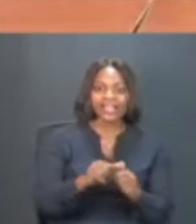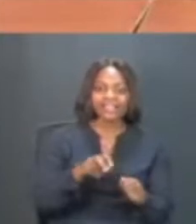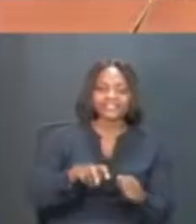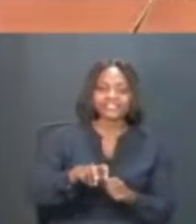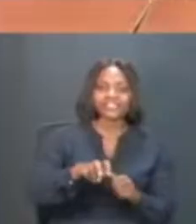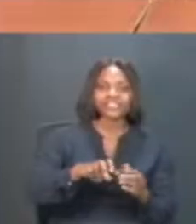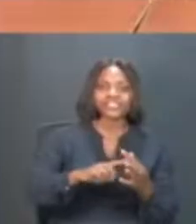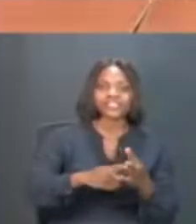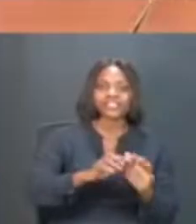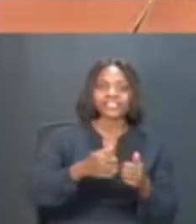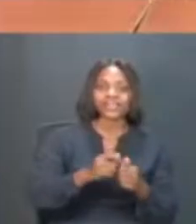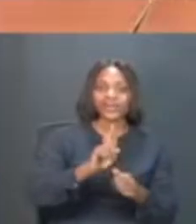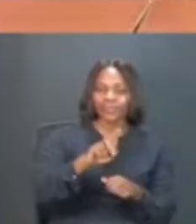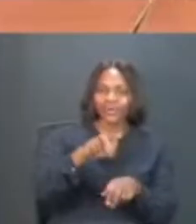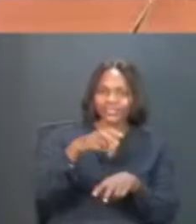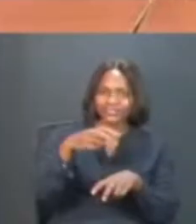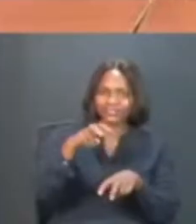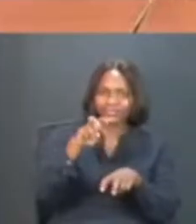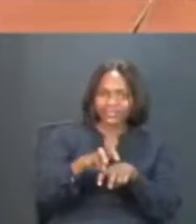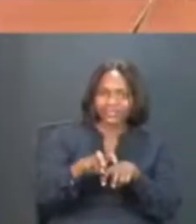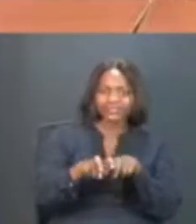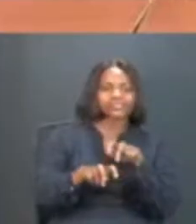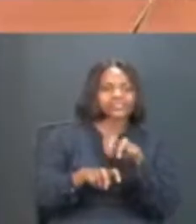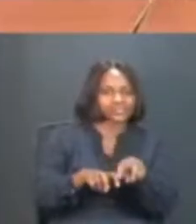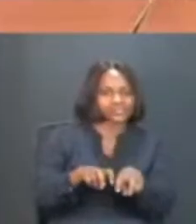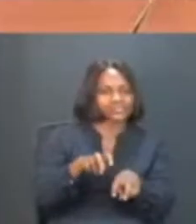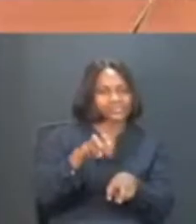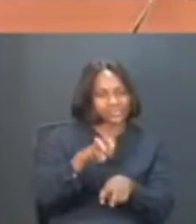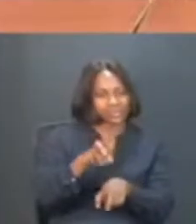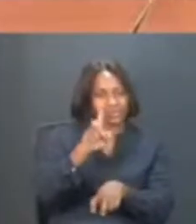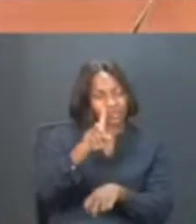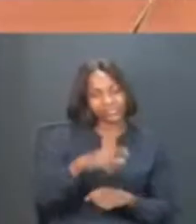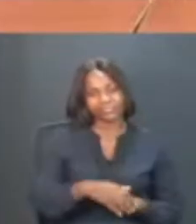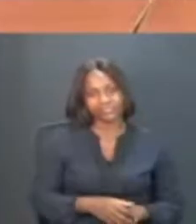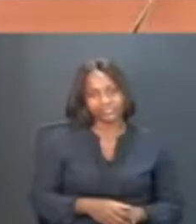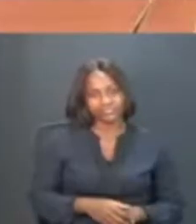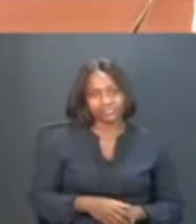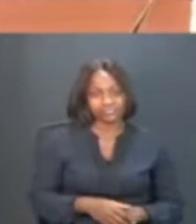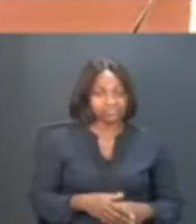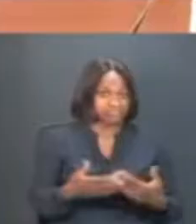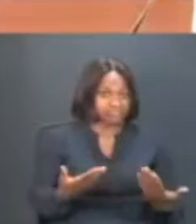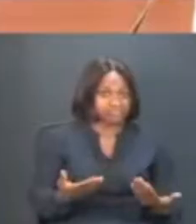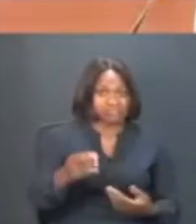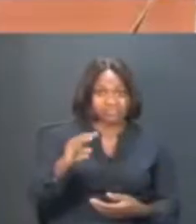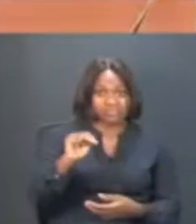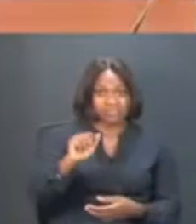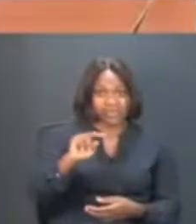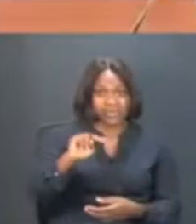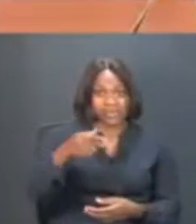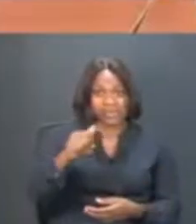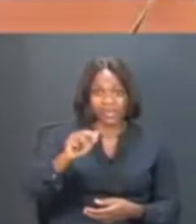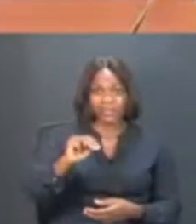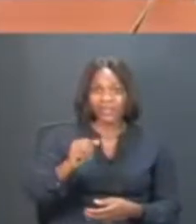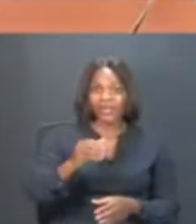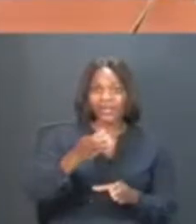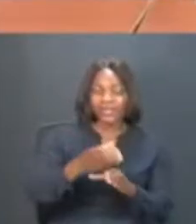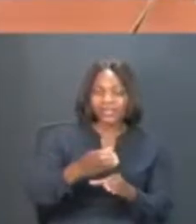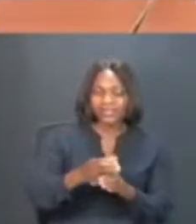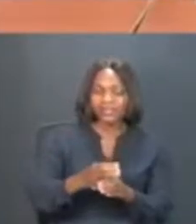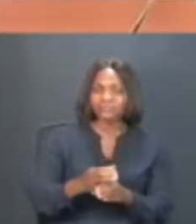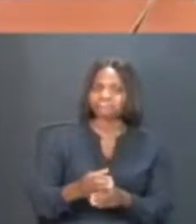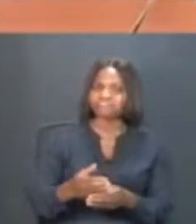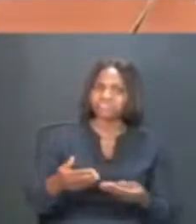At least the Mahama Care has come in to start doing something. And I would like to appreciate His Excellency,